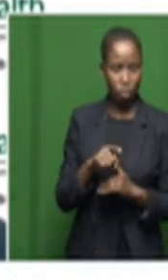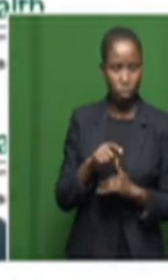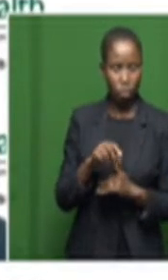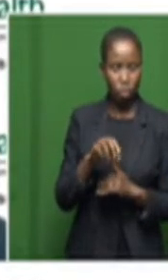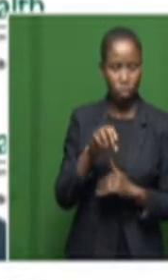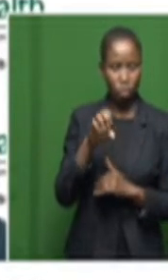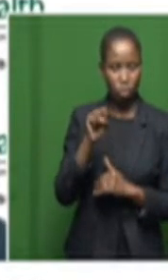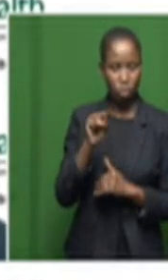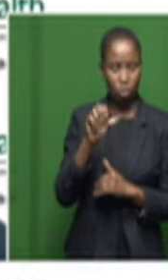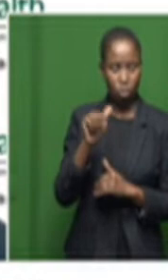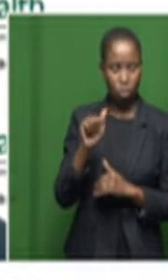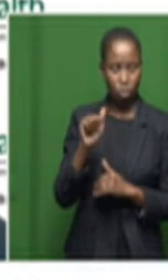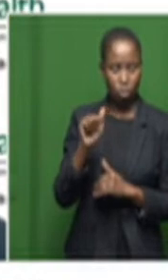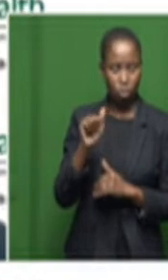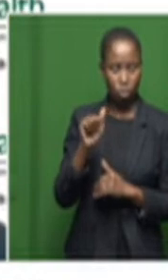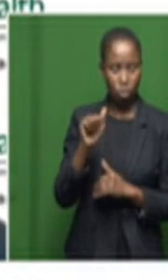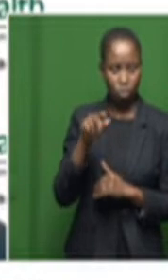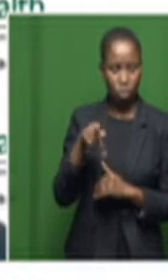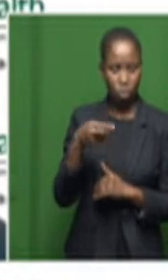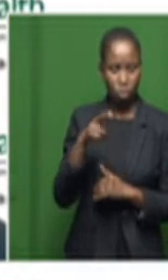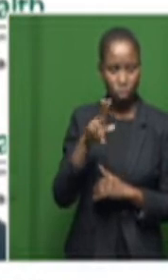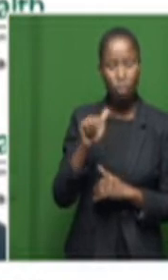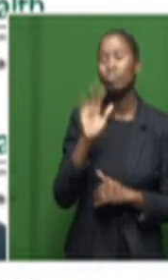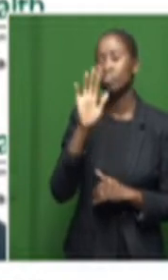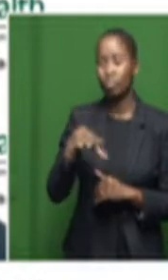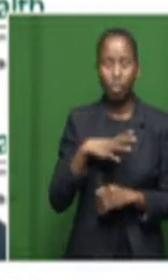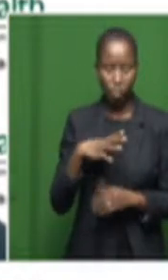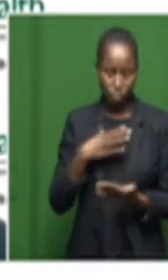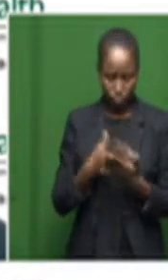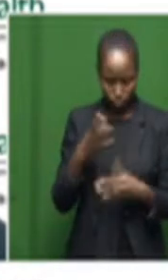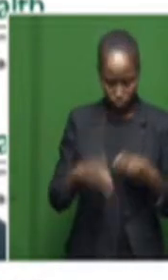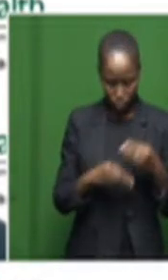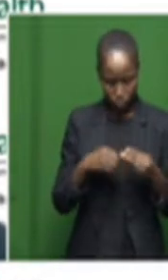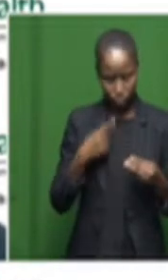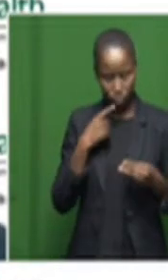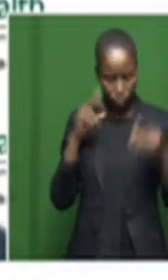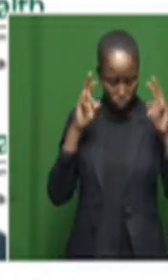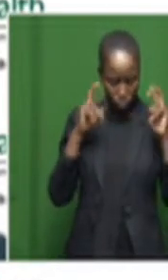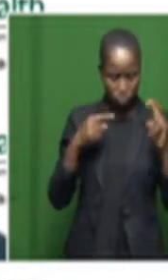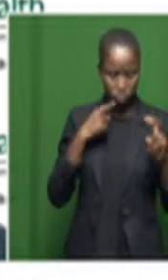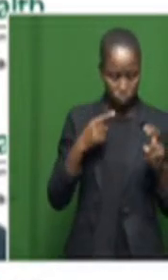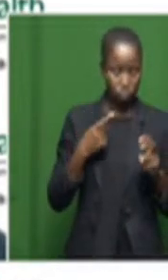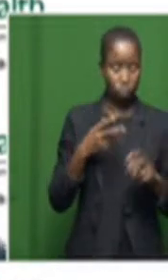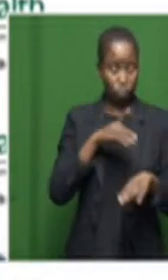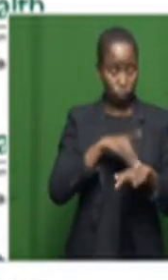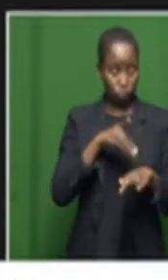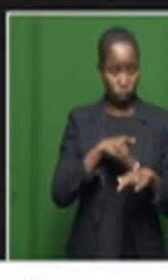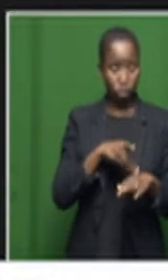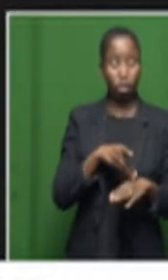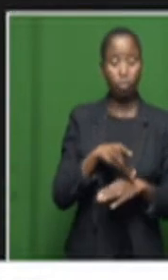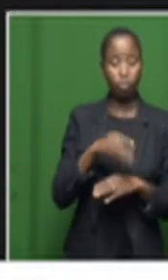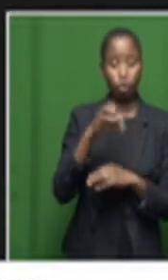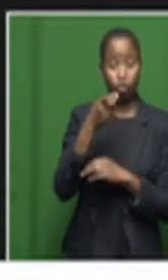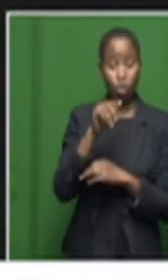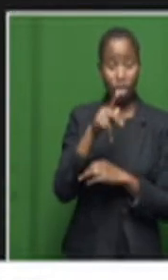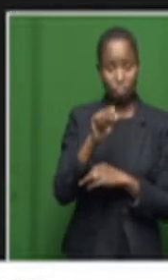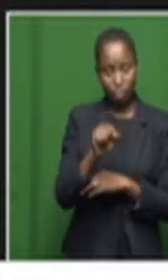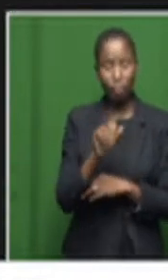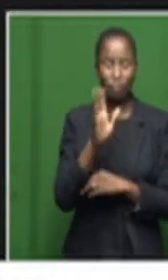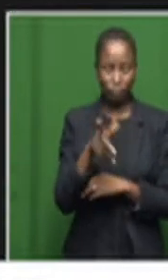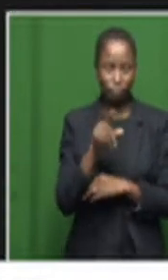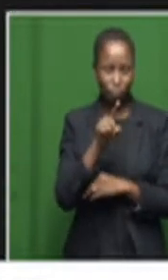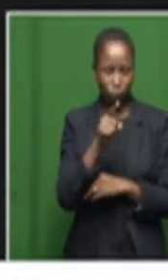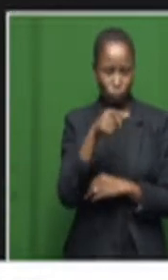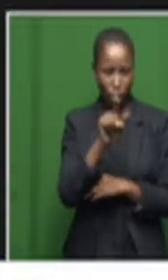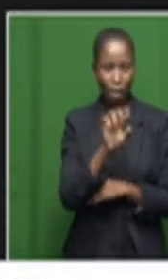just also add on the first one to say, while Dr. Crisp is correct that in terms